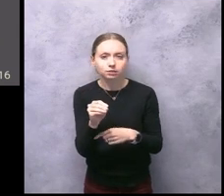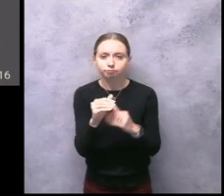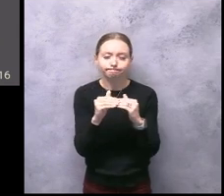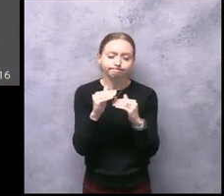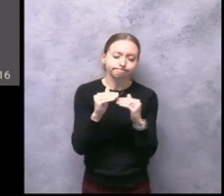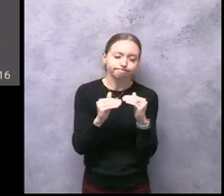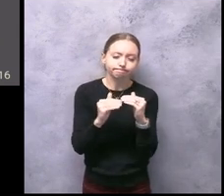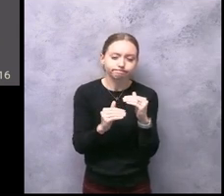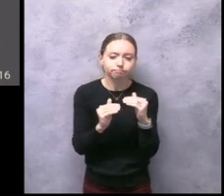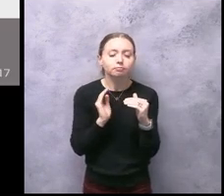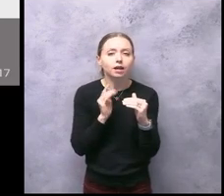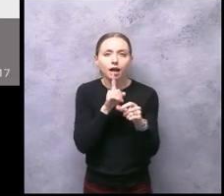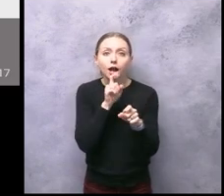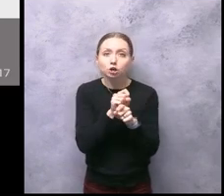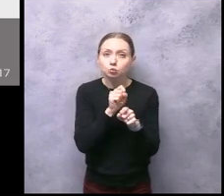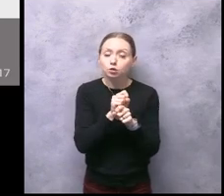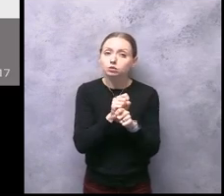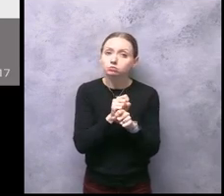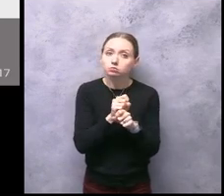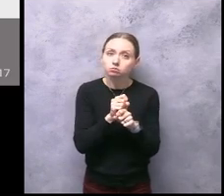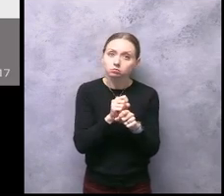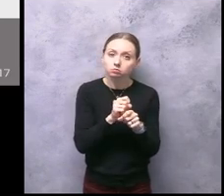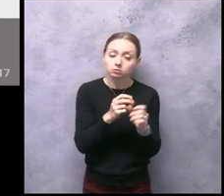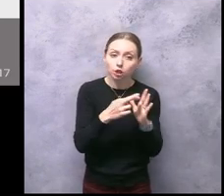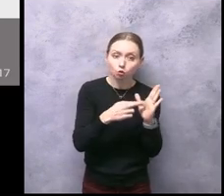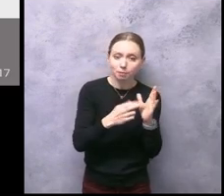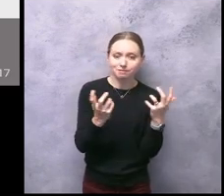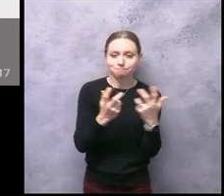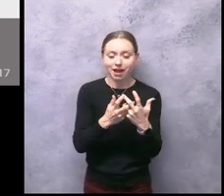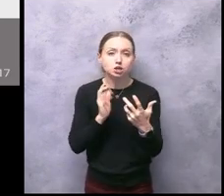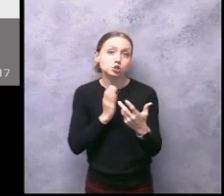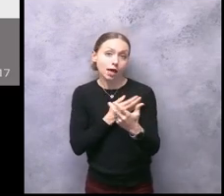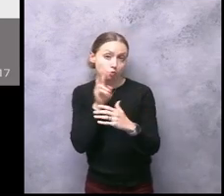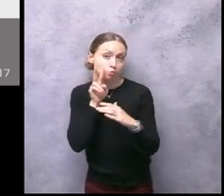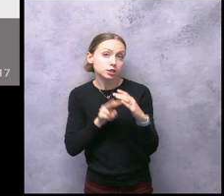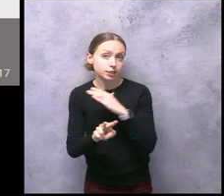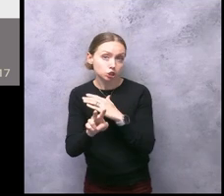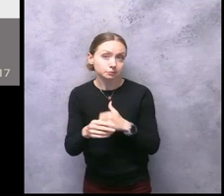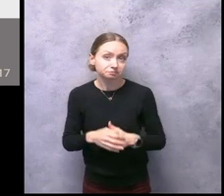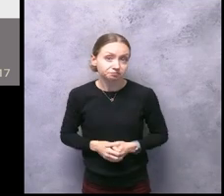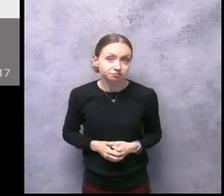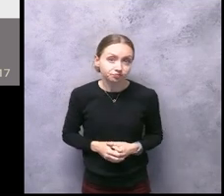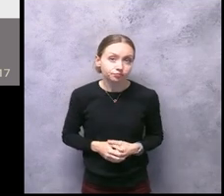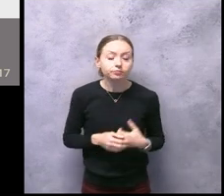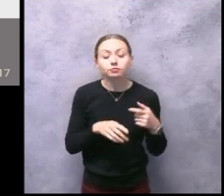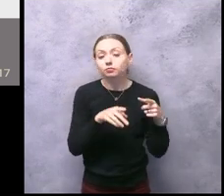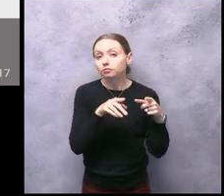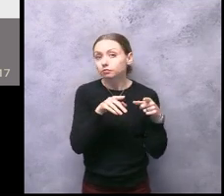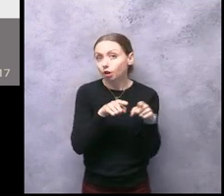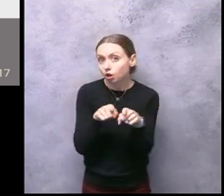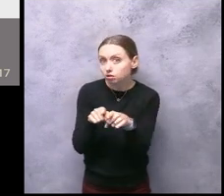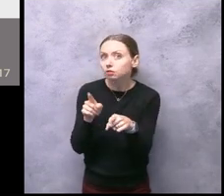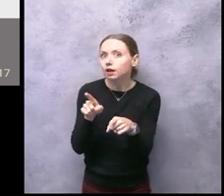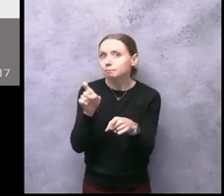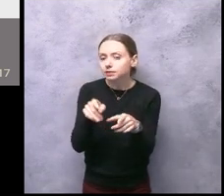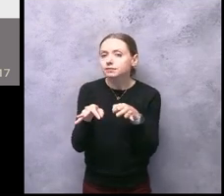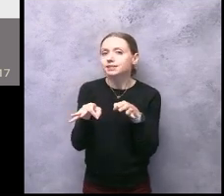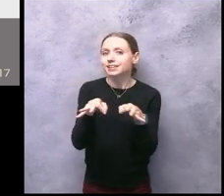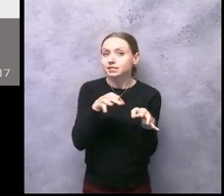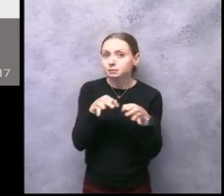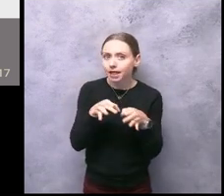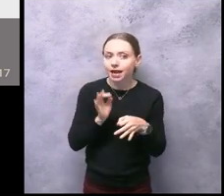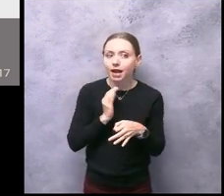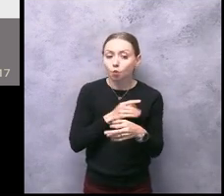actual enrollment. So this also leads me to explain our